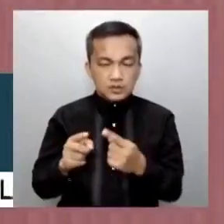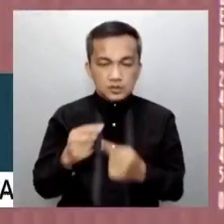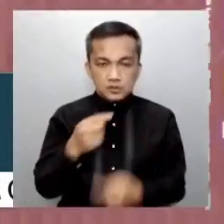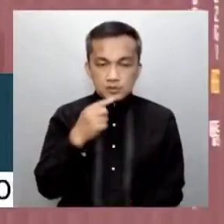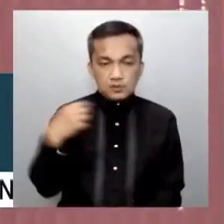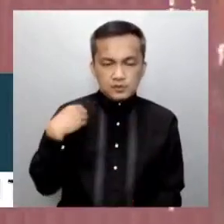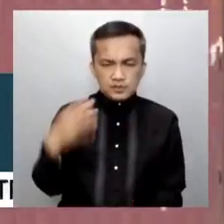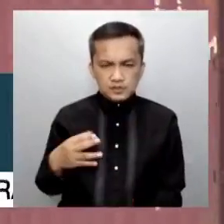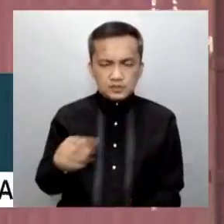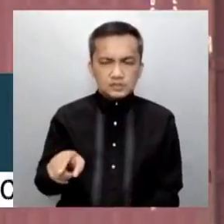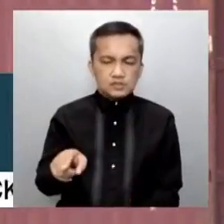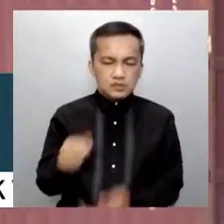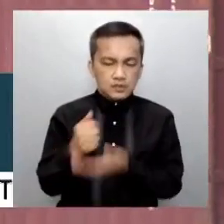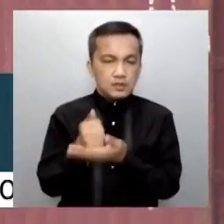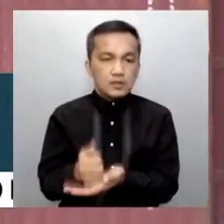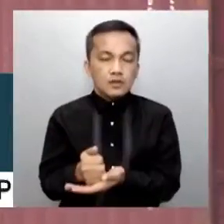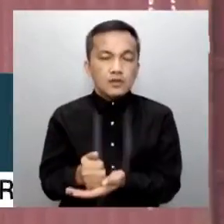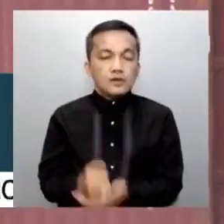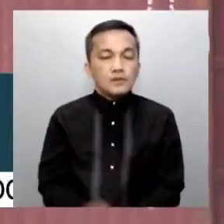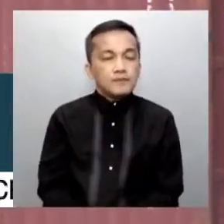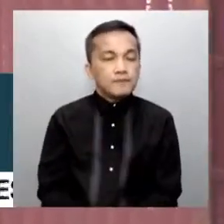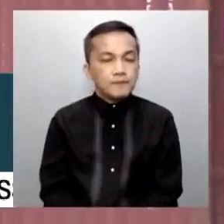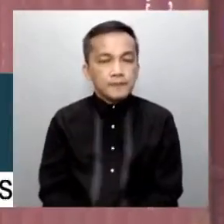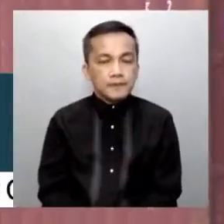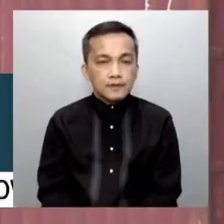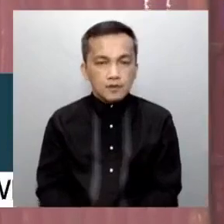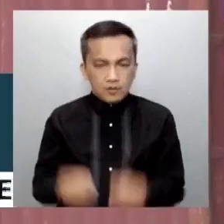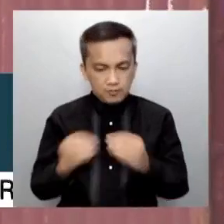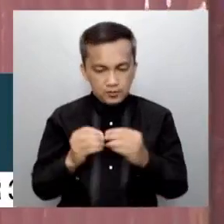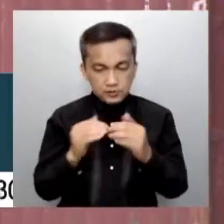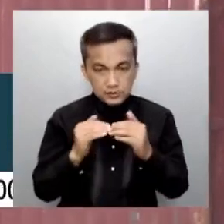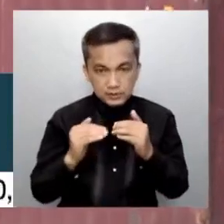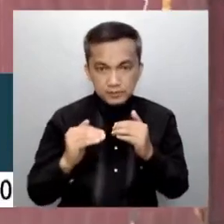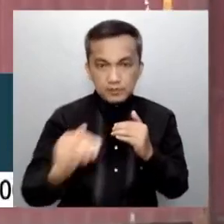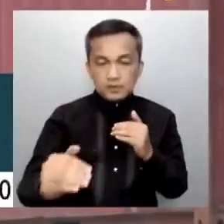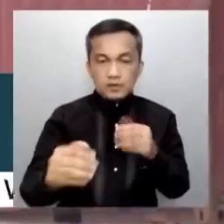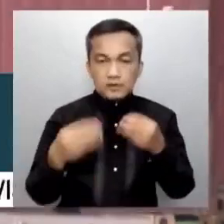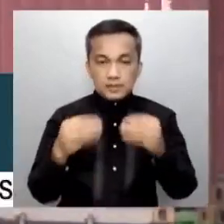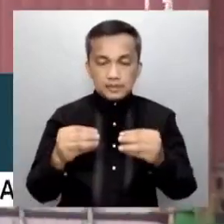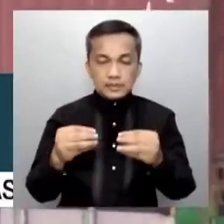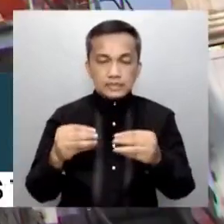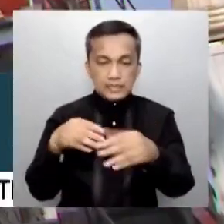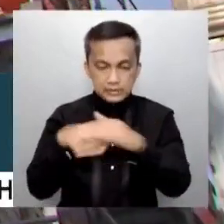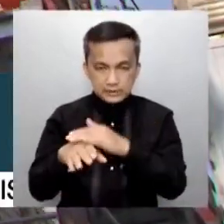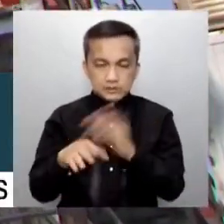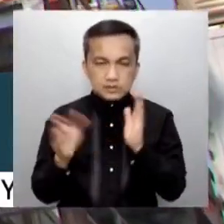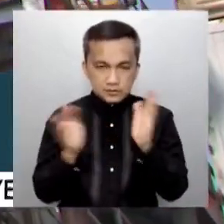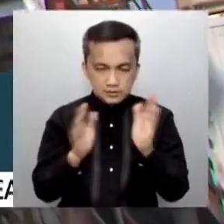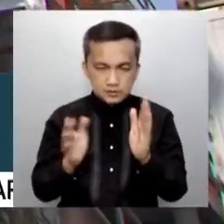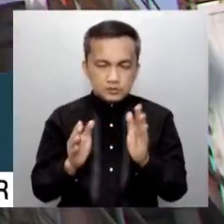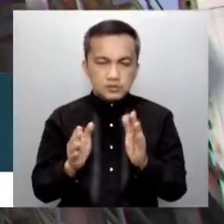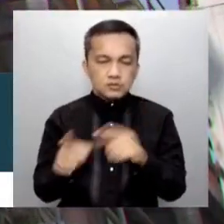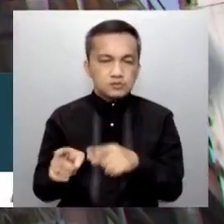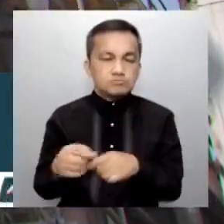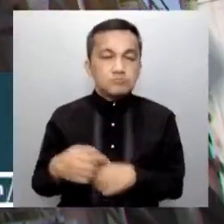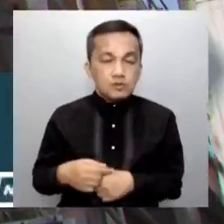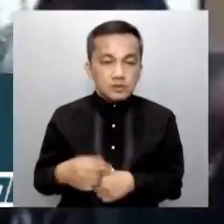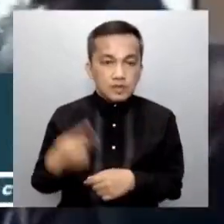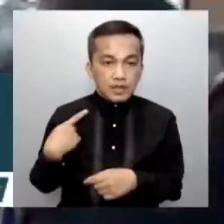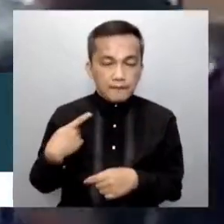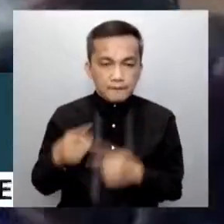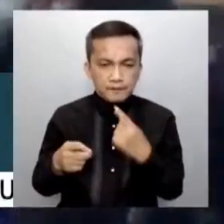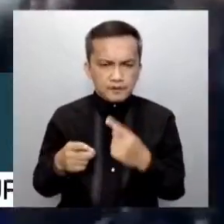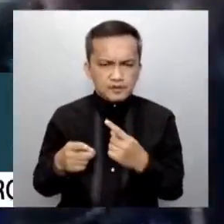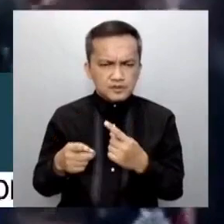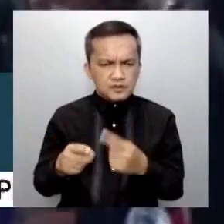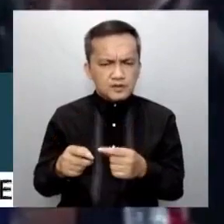will also have more stable market access for services by binding existing regulations. There will also be a